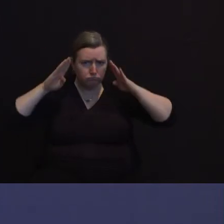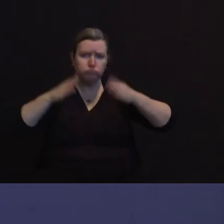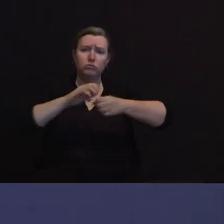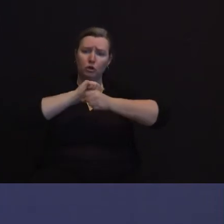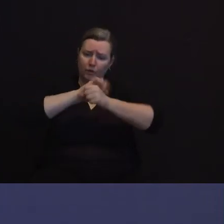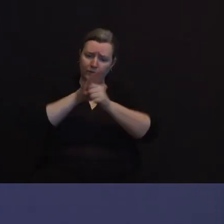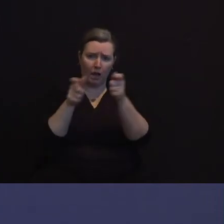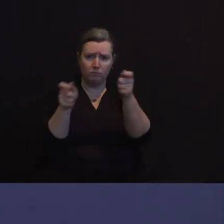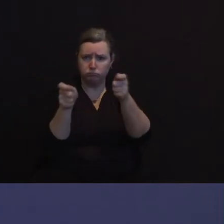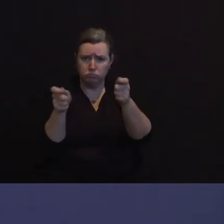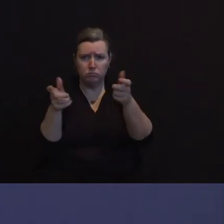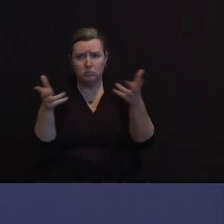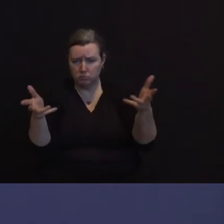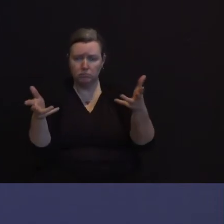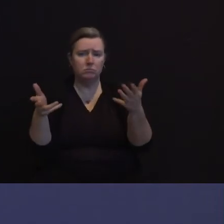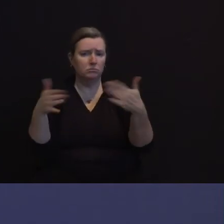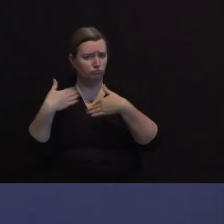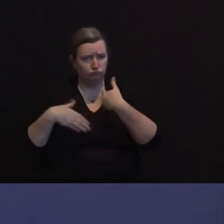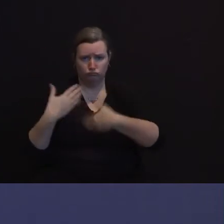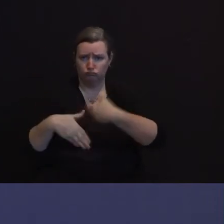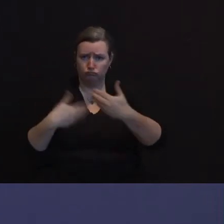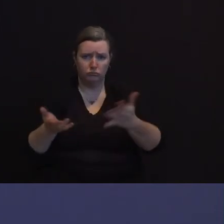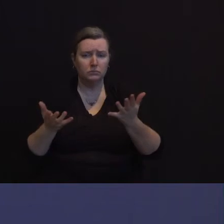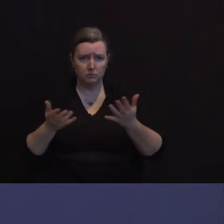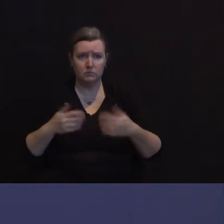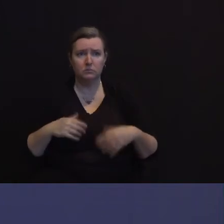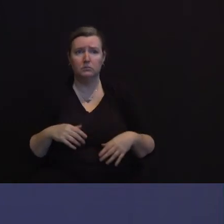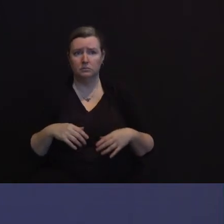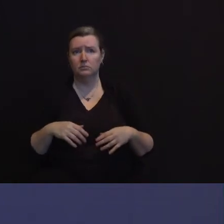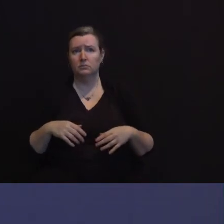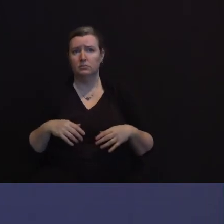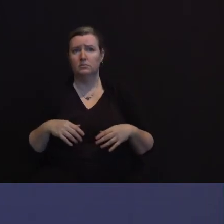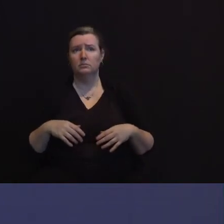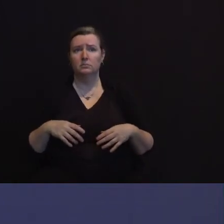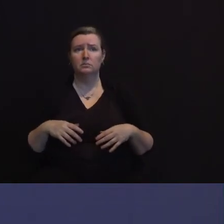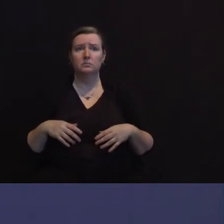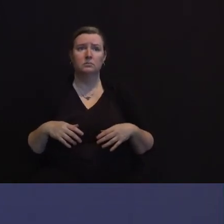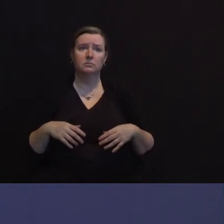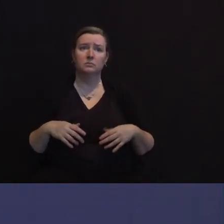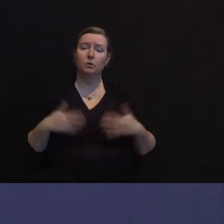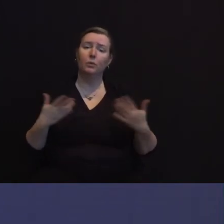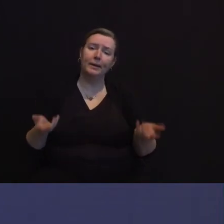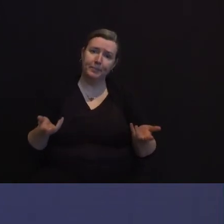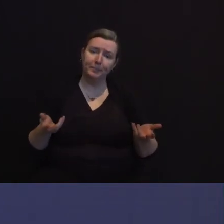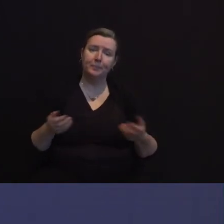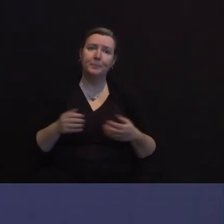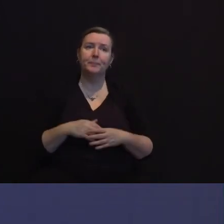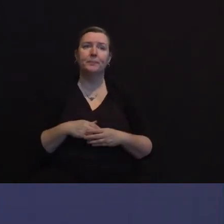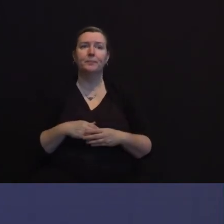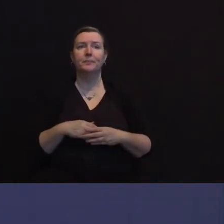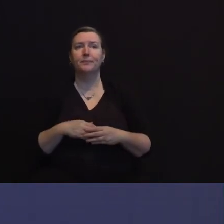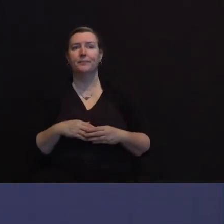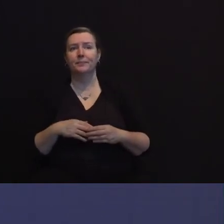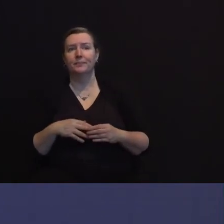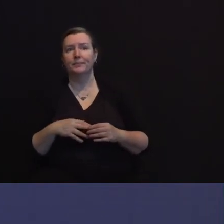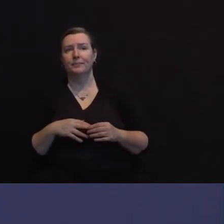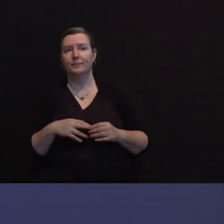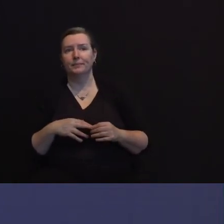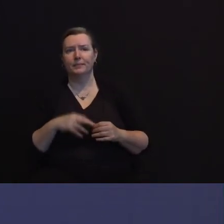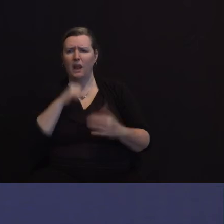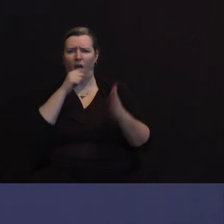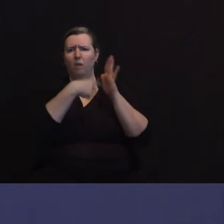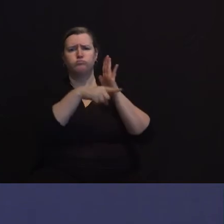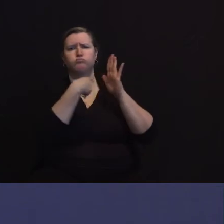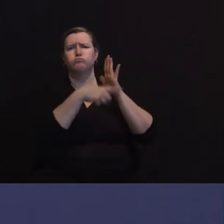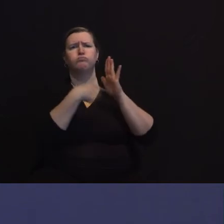is this, unlike what we had heard in the last team, of which there were listen, we're not throwing the entirety of the last crowd under the bus. In